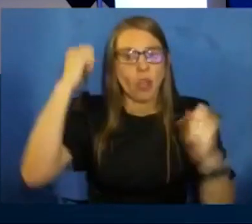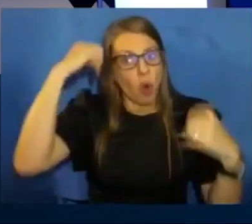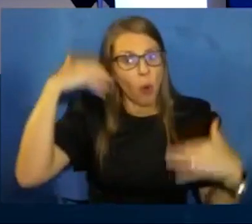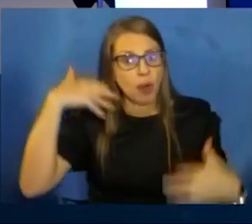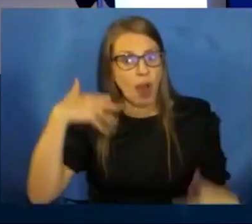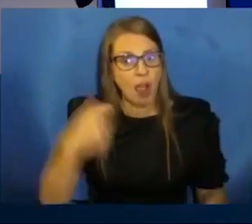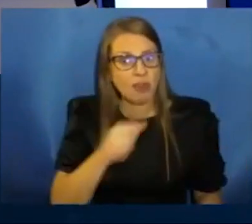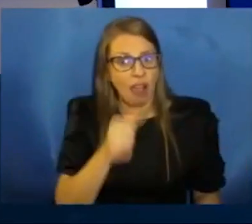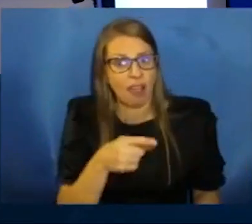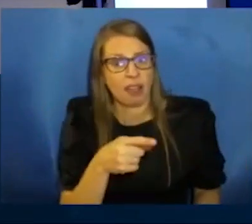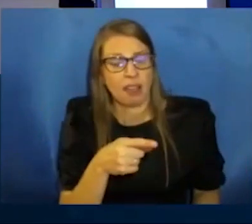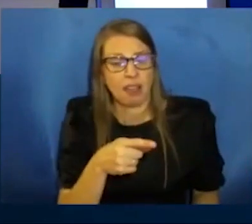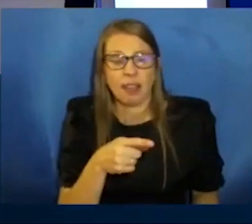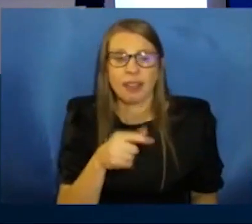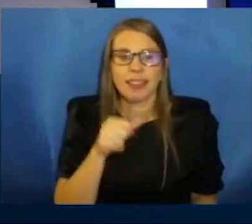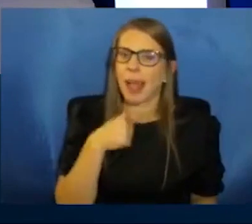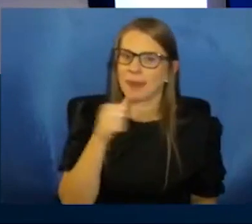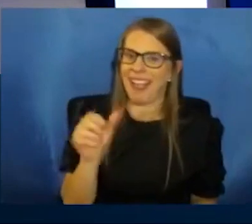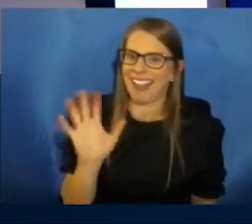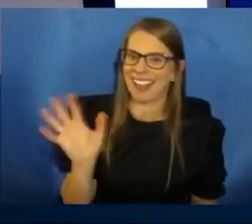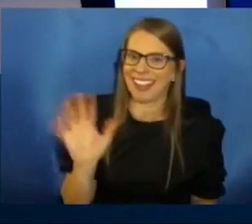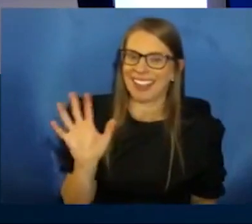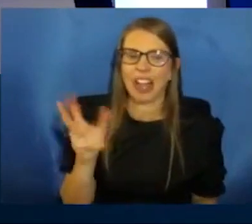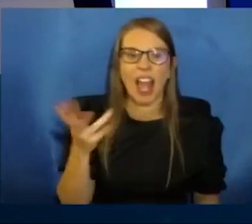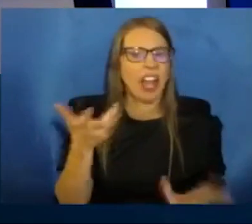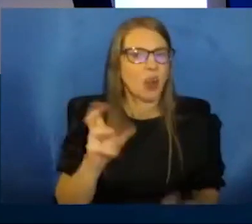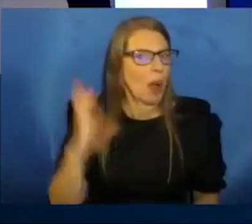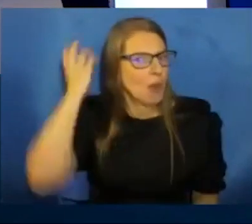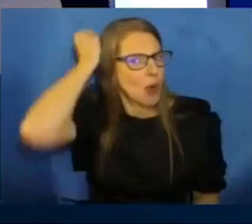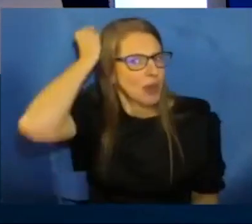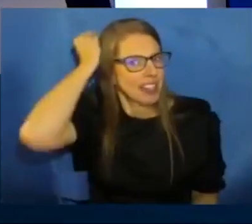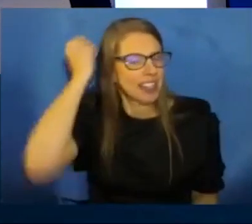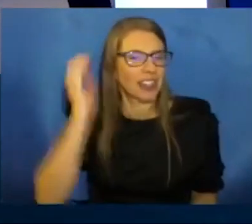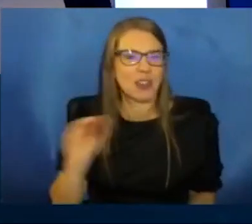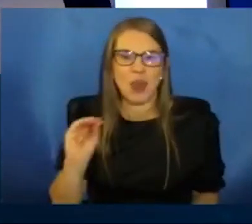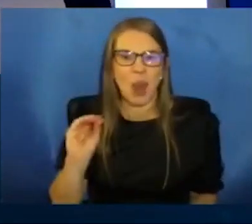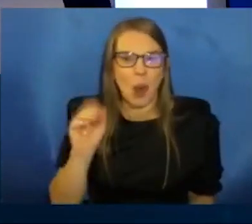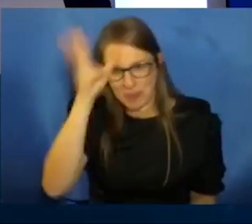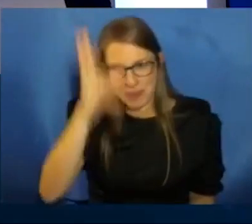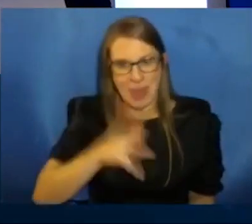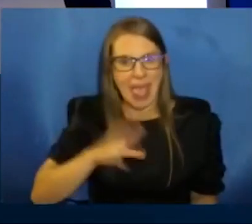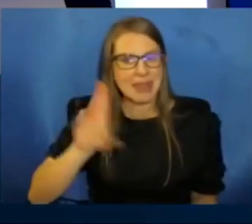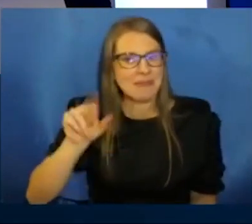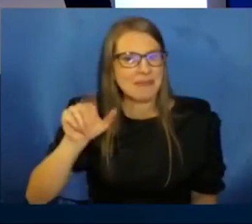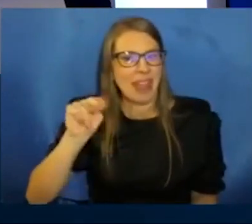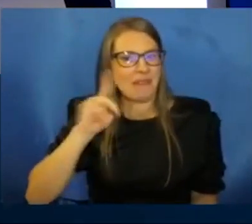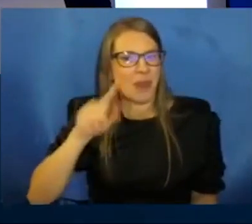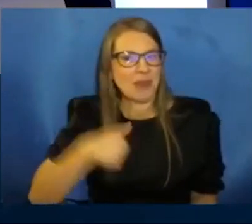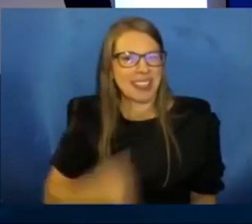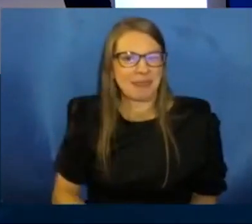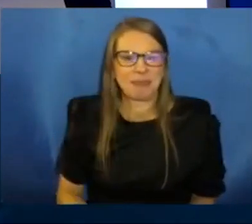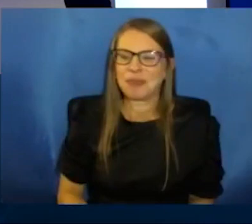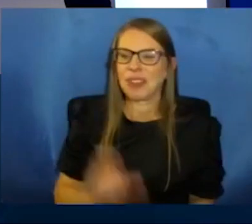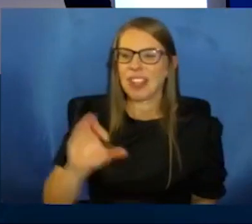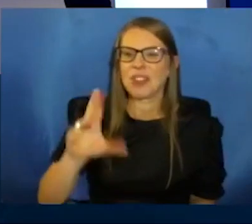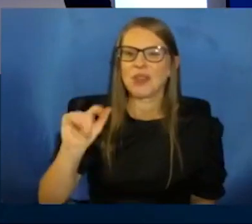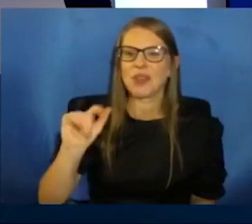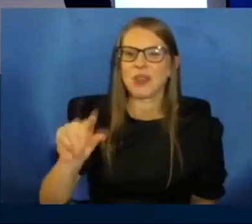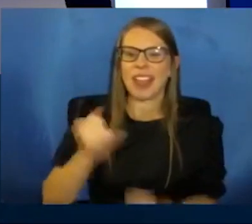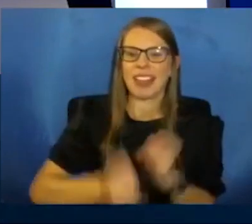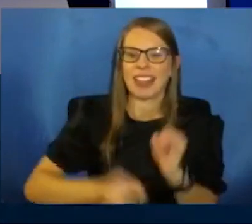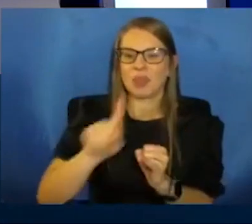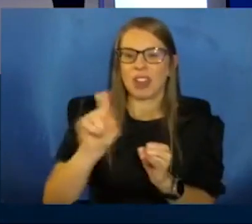the stylist and the client, that really there is a significant reduction in the ability to transmit that disease to